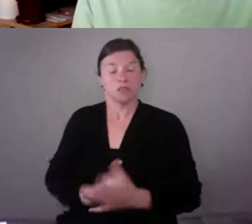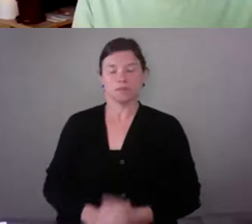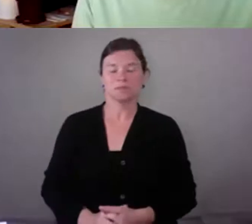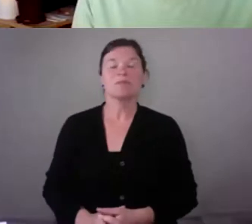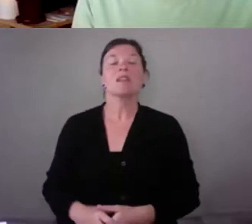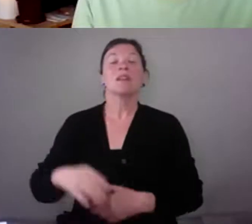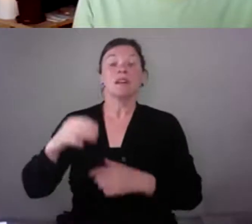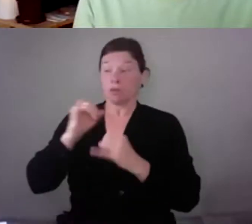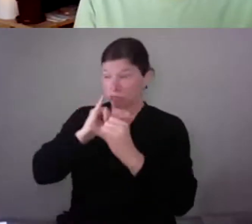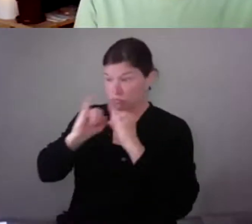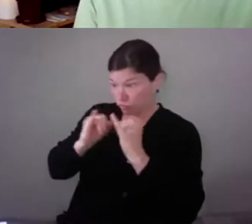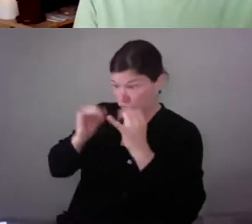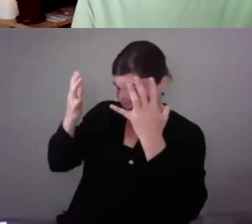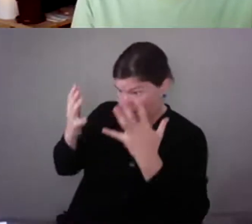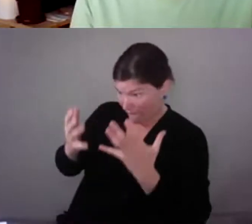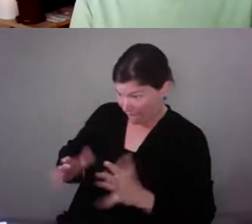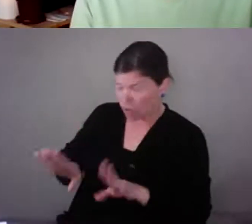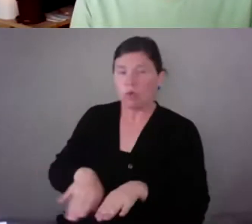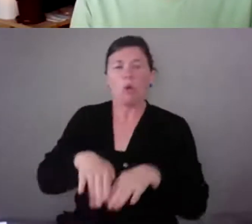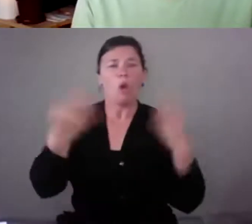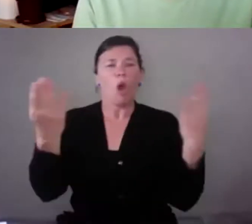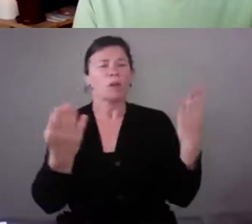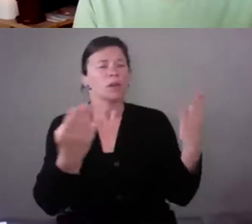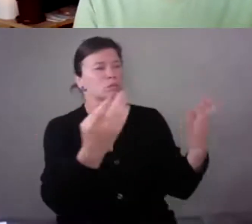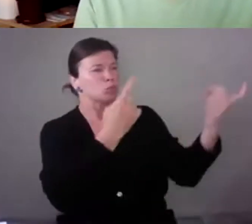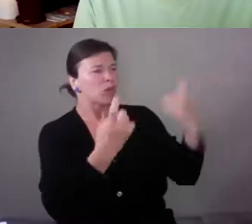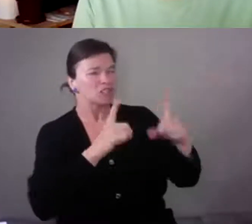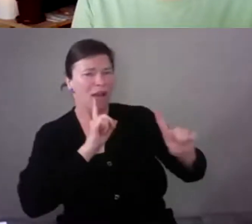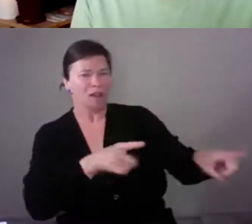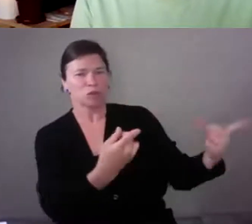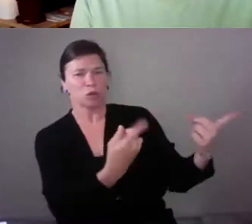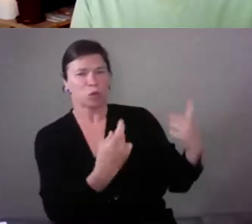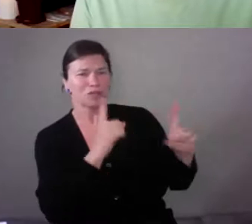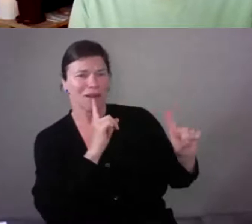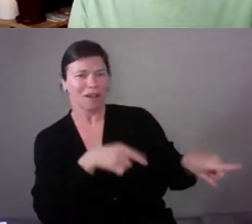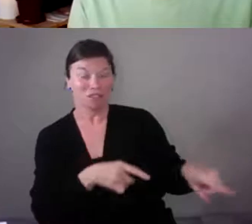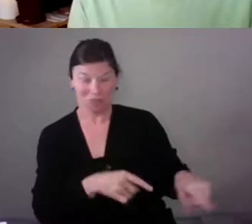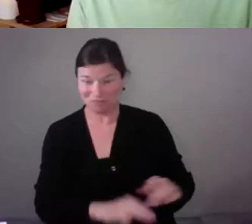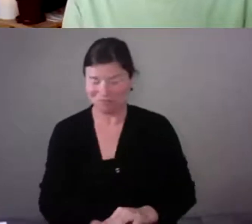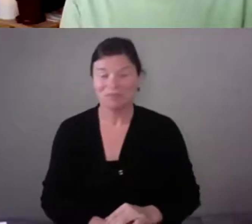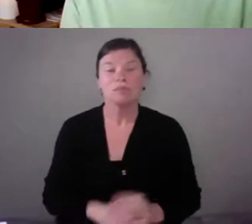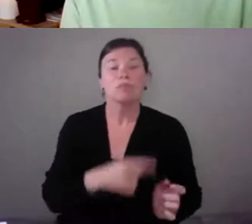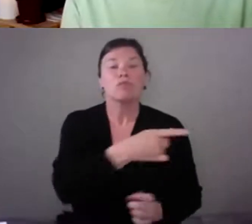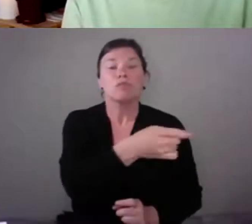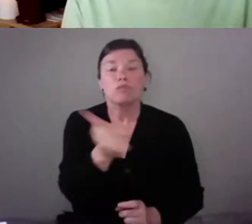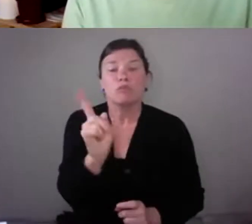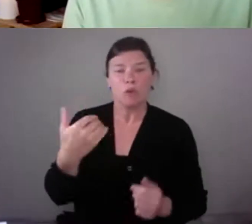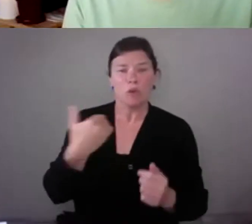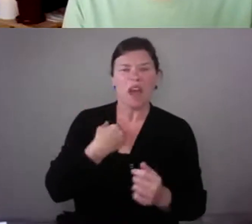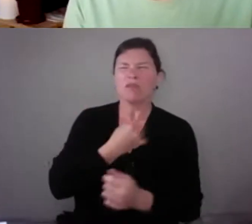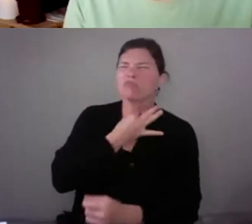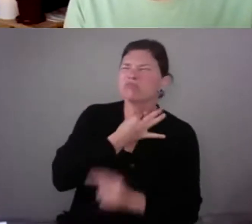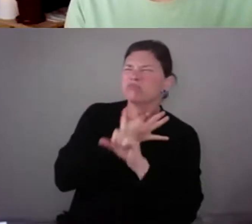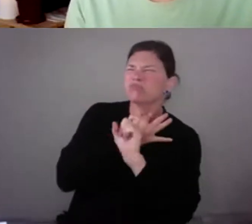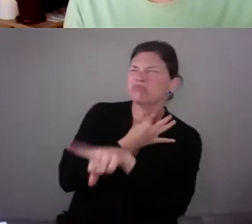question and answer period, and we're doing that today. So if you have questions for Micah Fialka-Feldman,